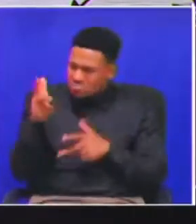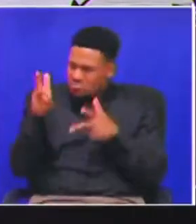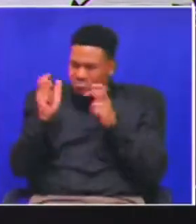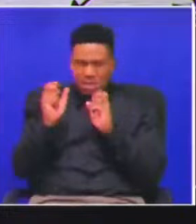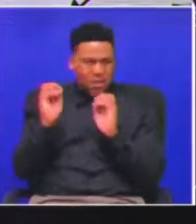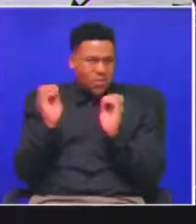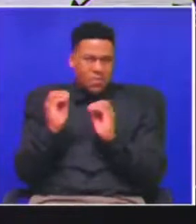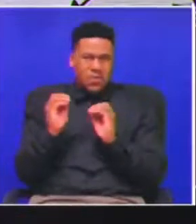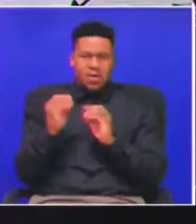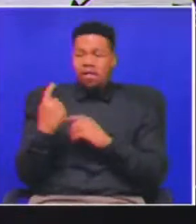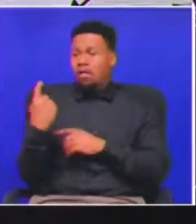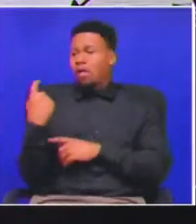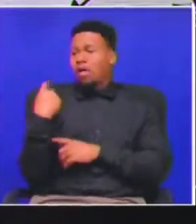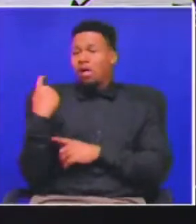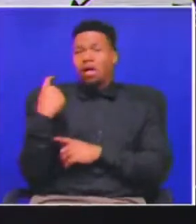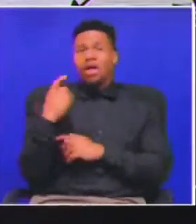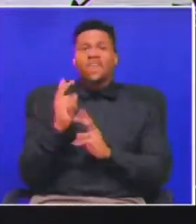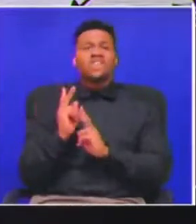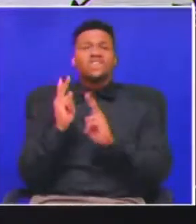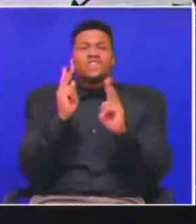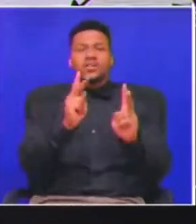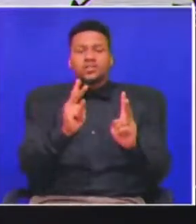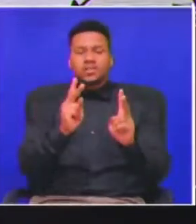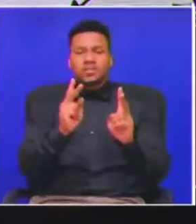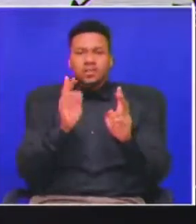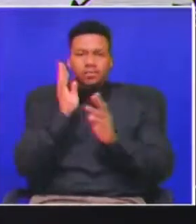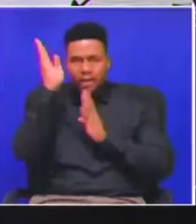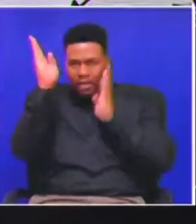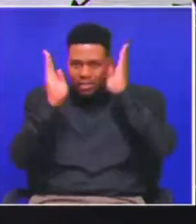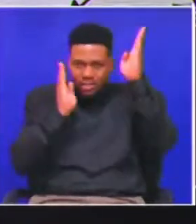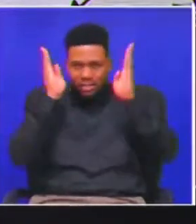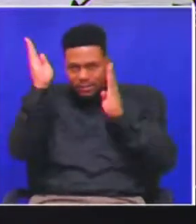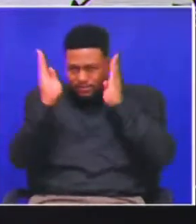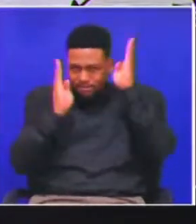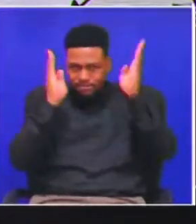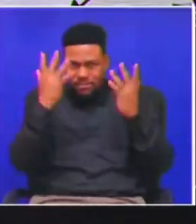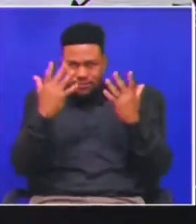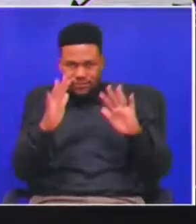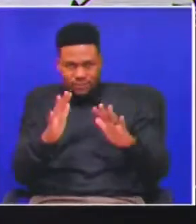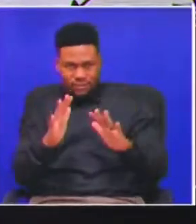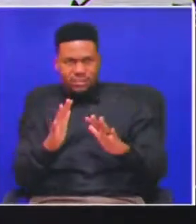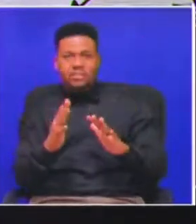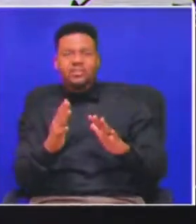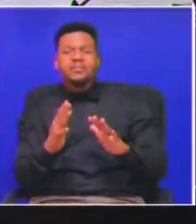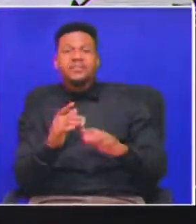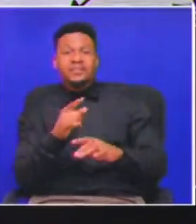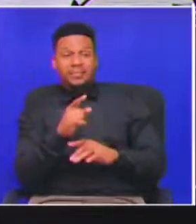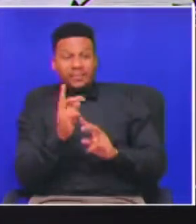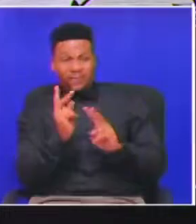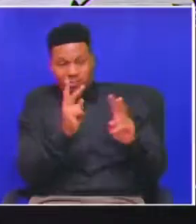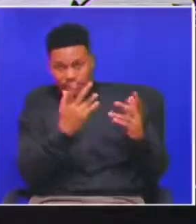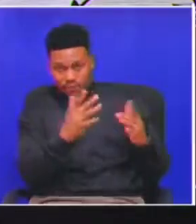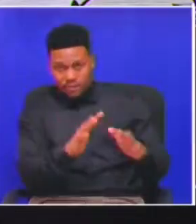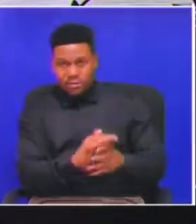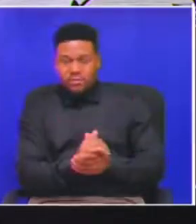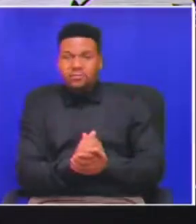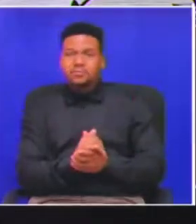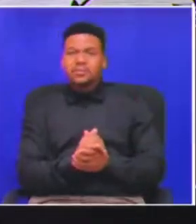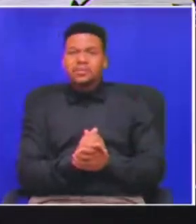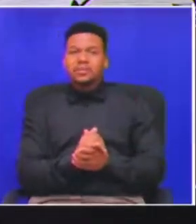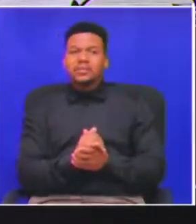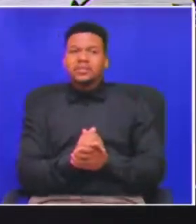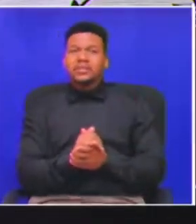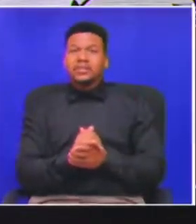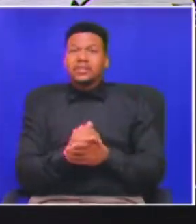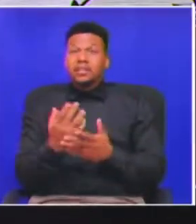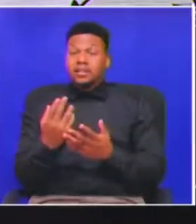Malaysia. Now, in 1994, post-1994, the new government